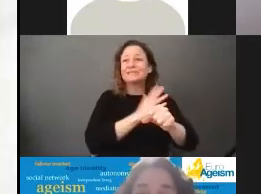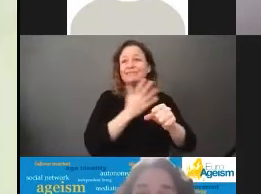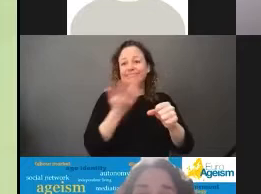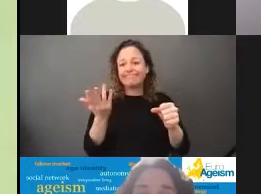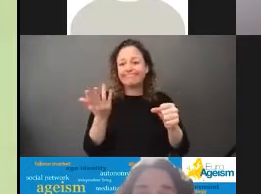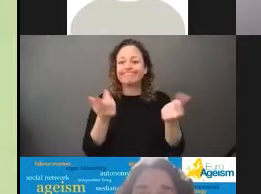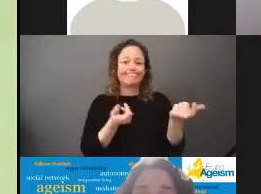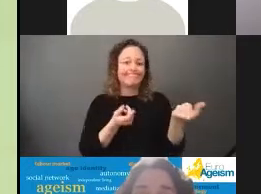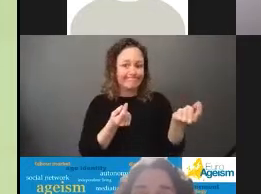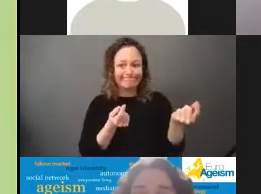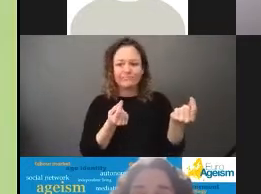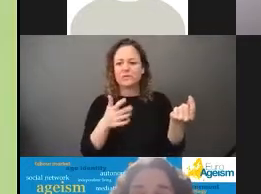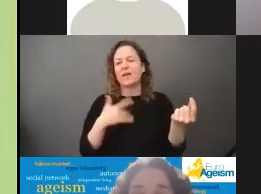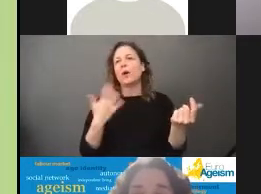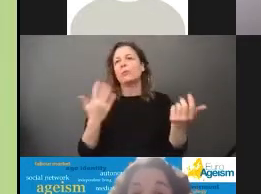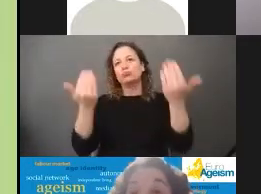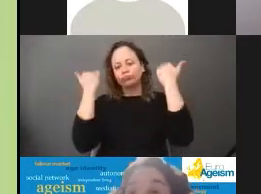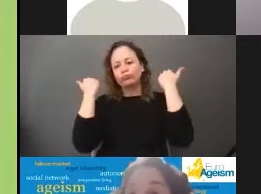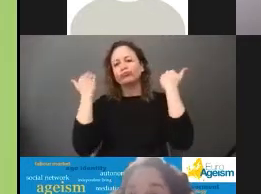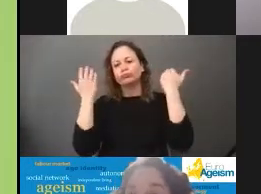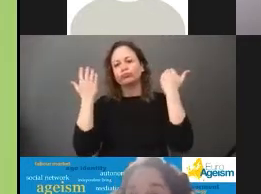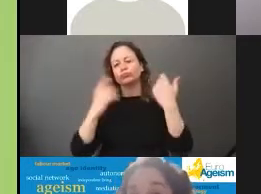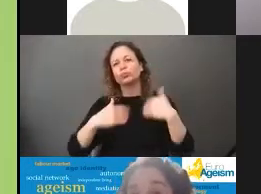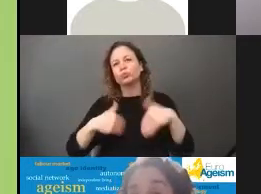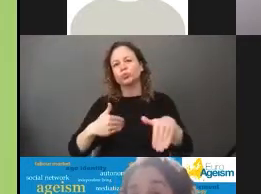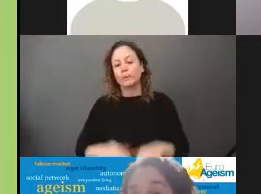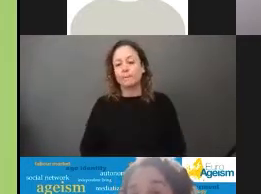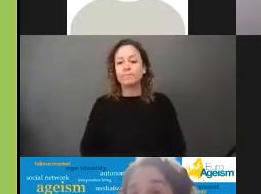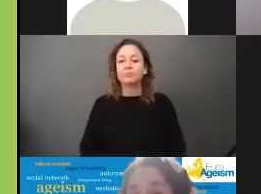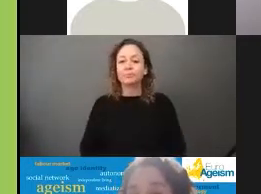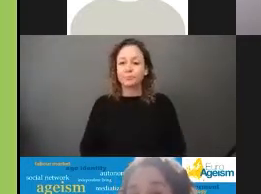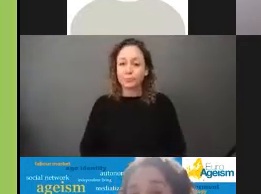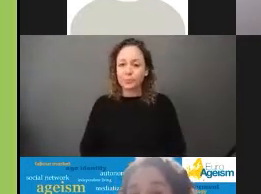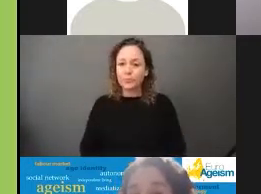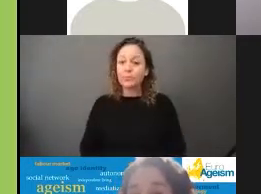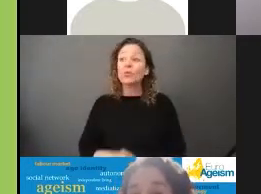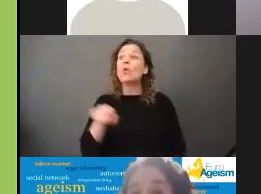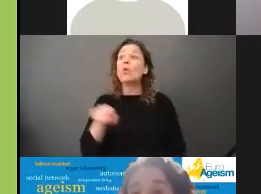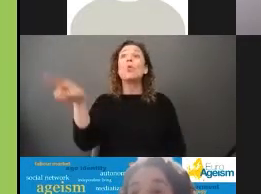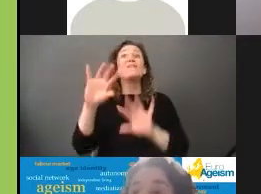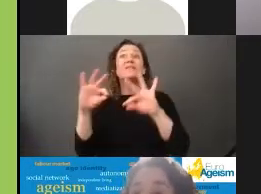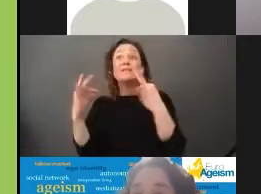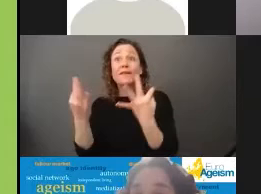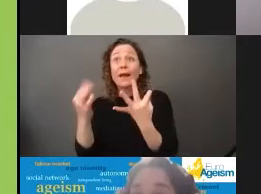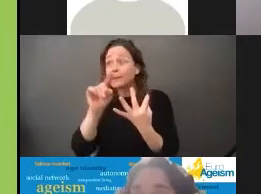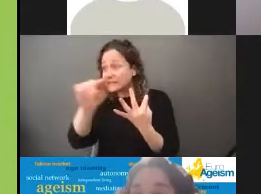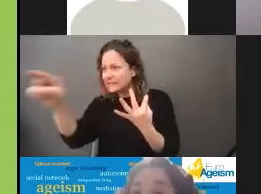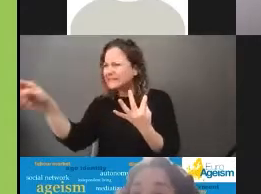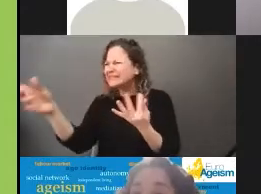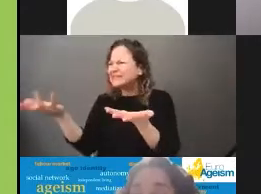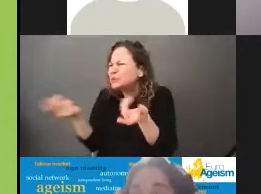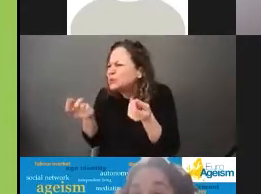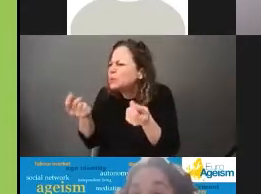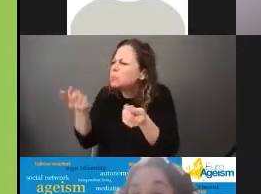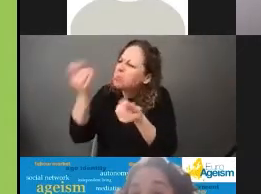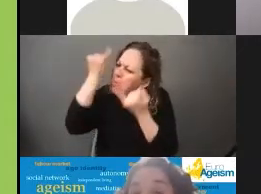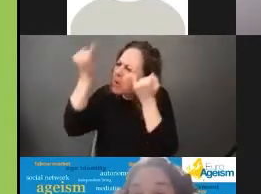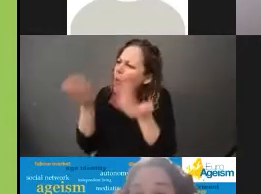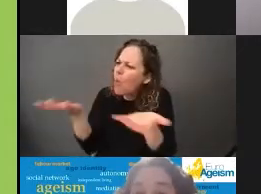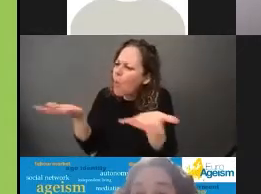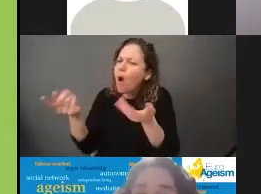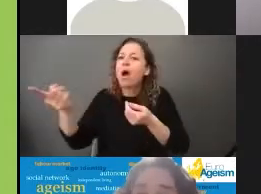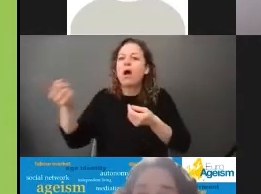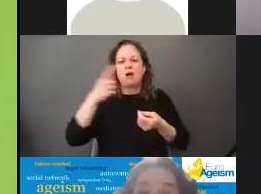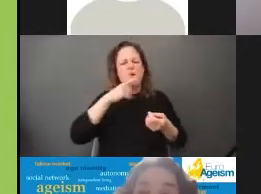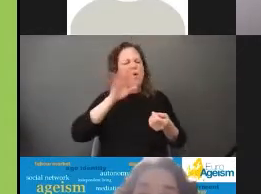situation at hand. The recommendations that these family members made was that management and staff actually play a